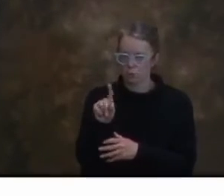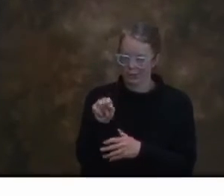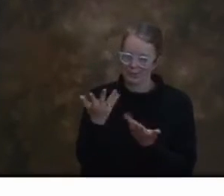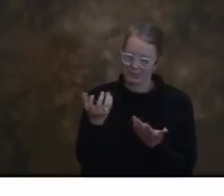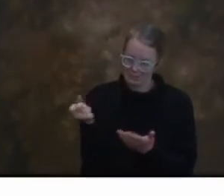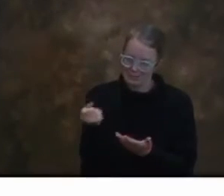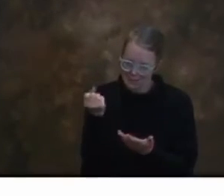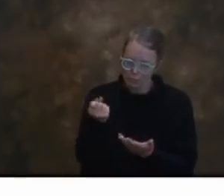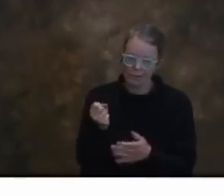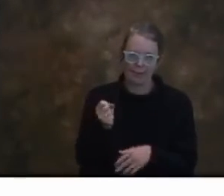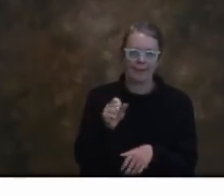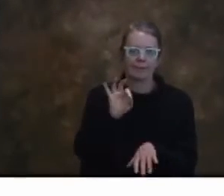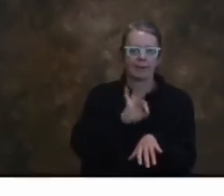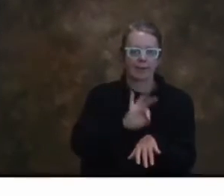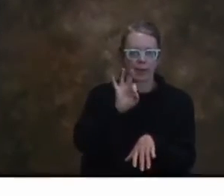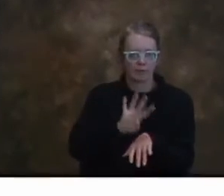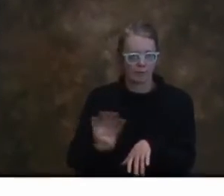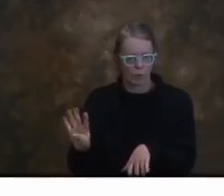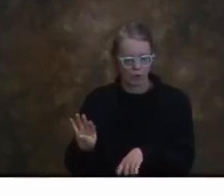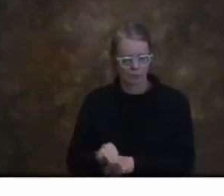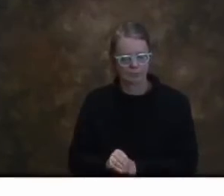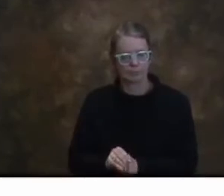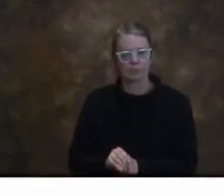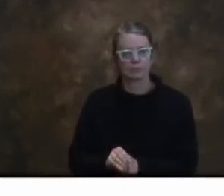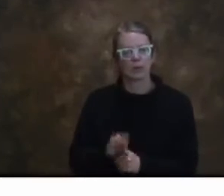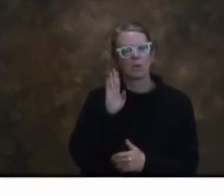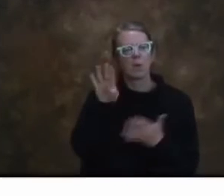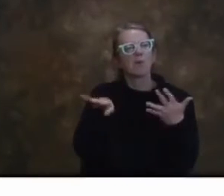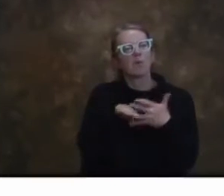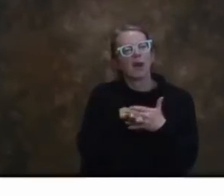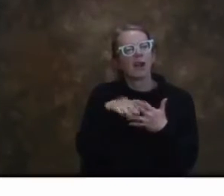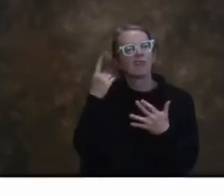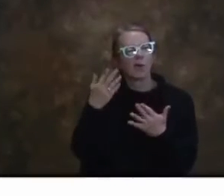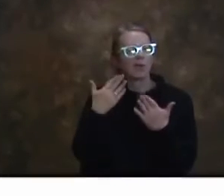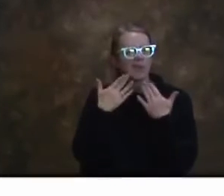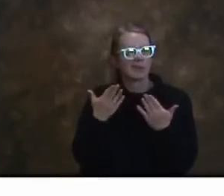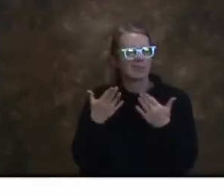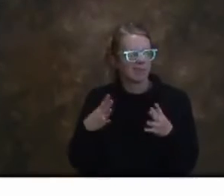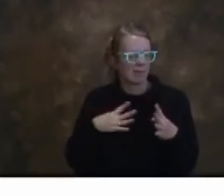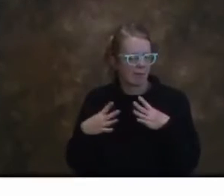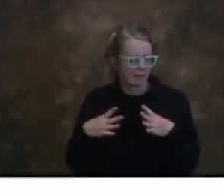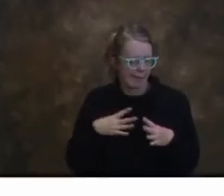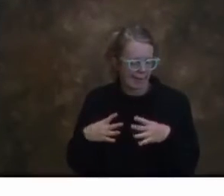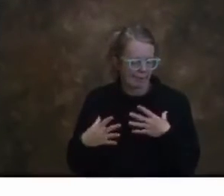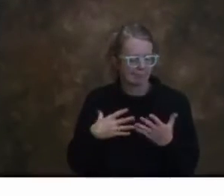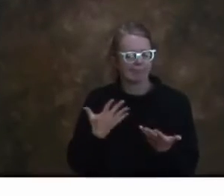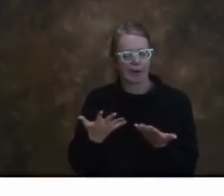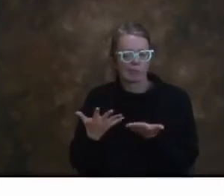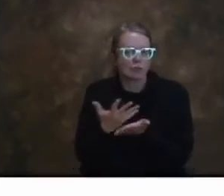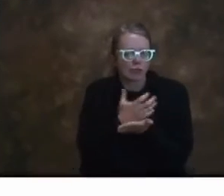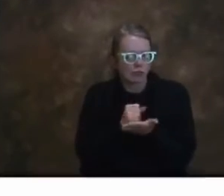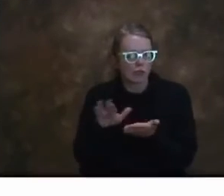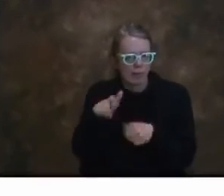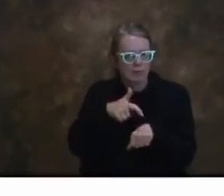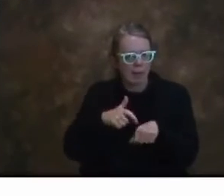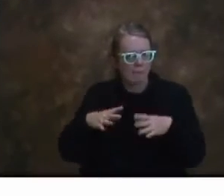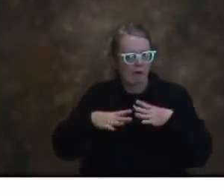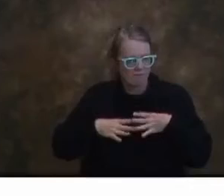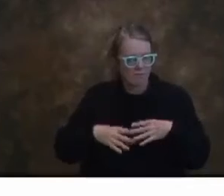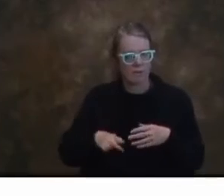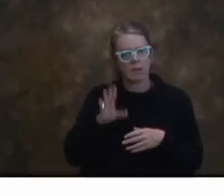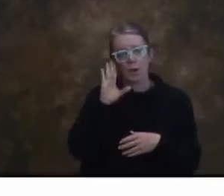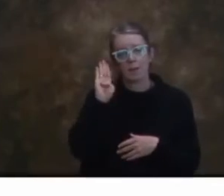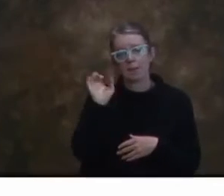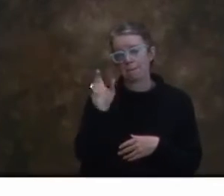to 4. And then a break for the holiday for folks, well-deserved, and then come back on December